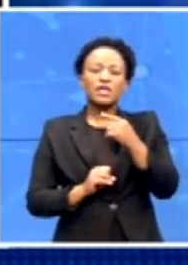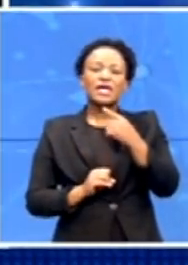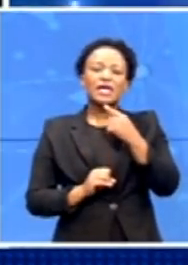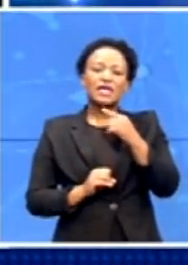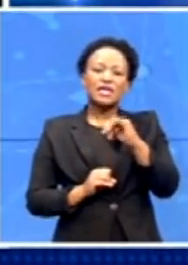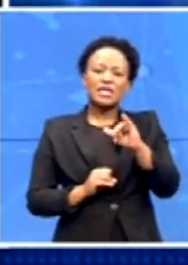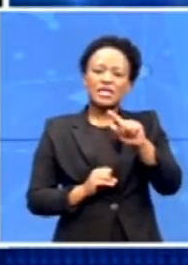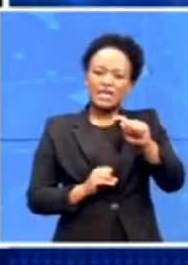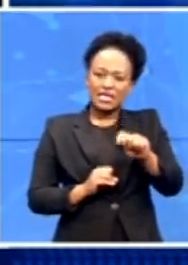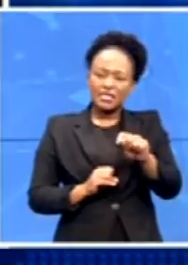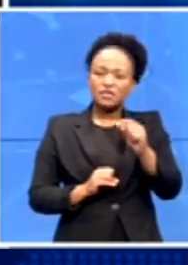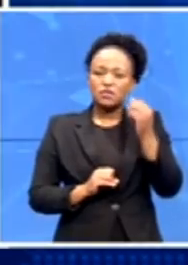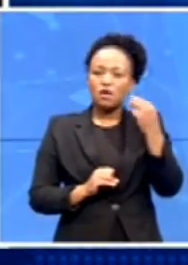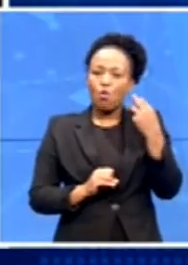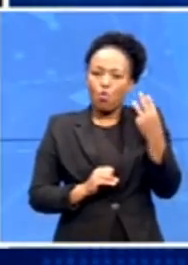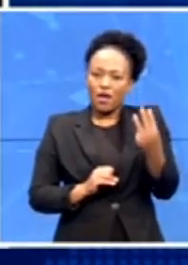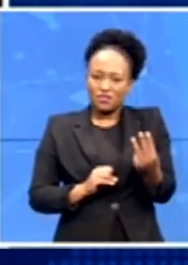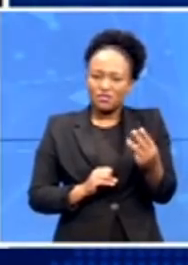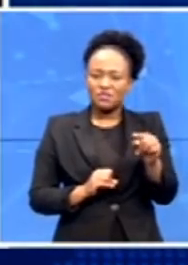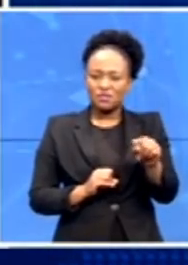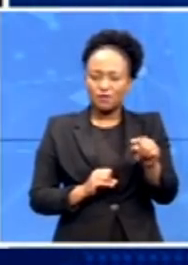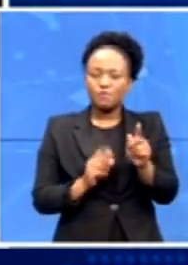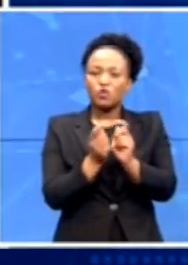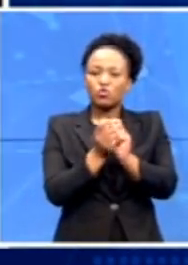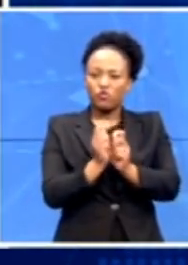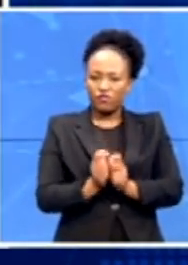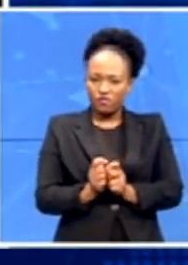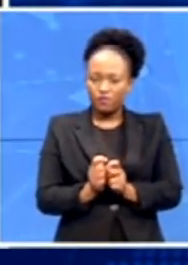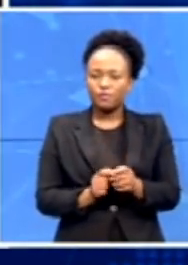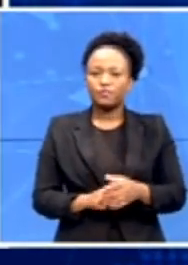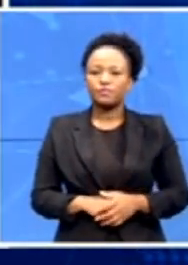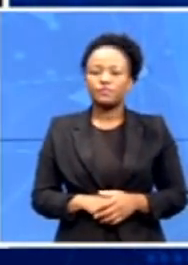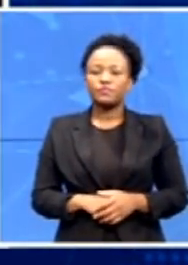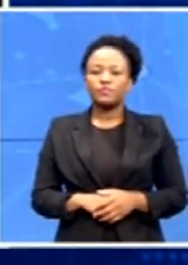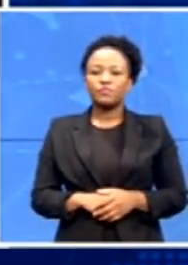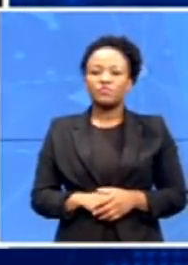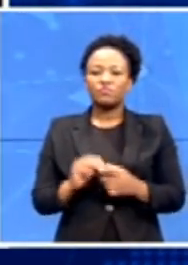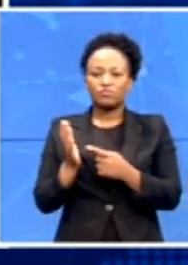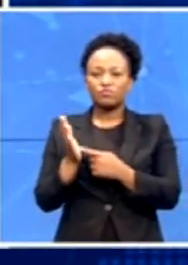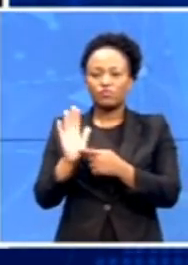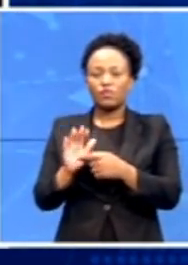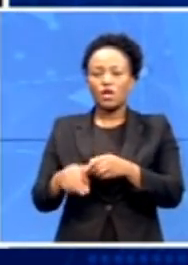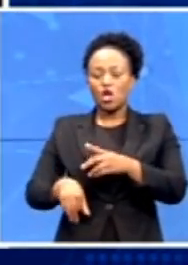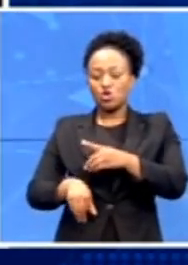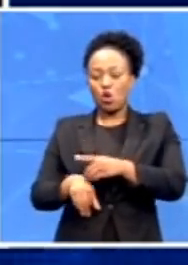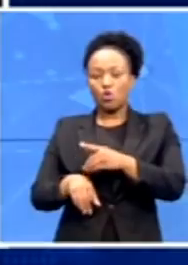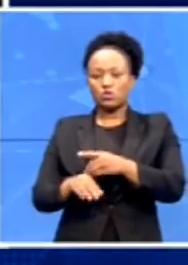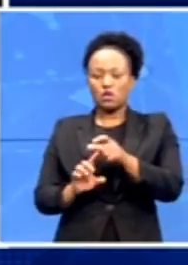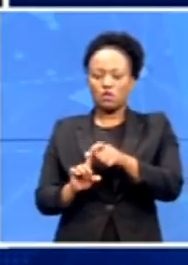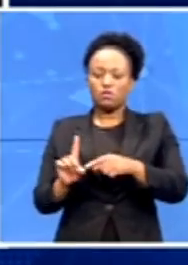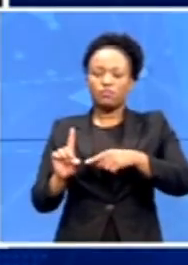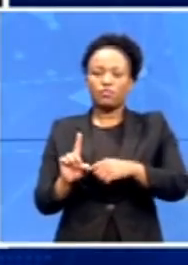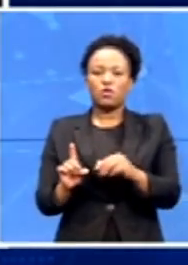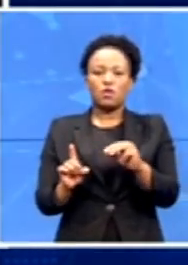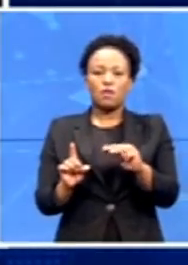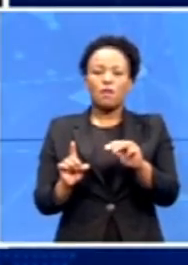and amended to read as follows. It appeared that Dr. Manamela assessed and decided that some